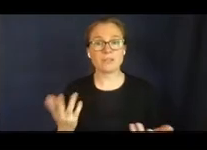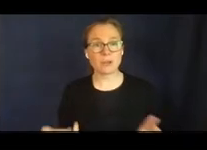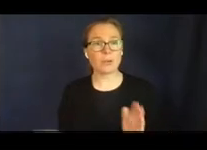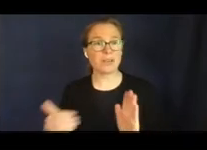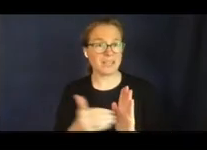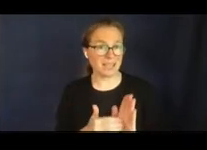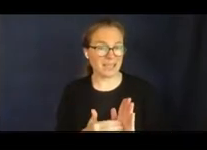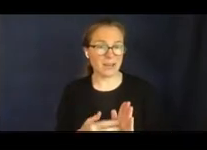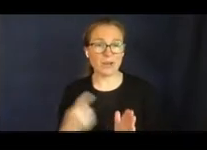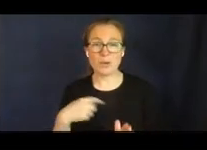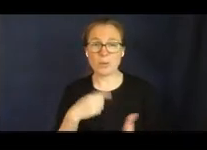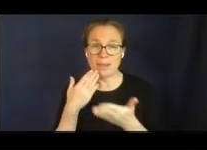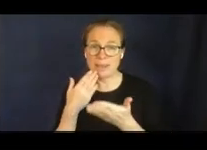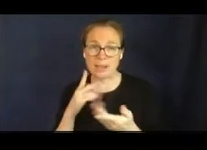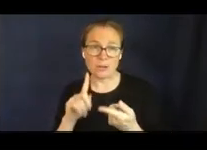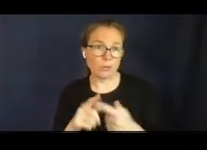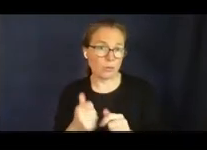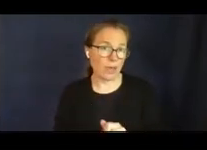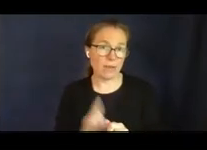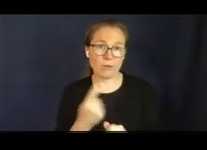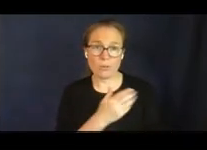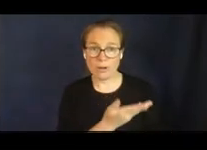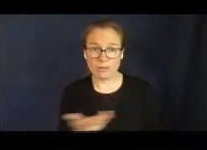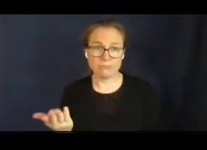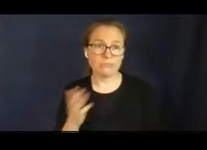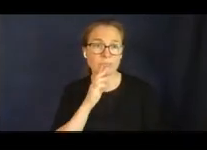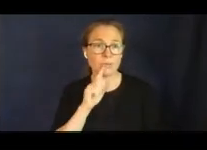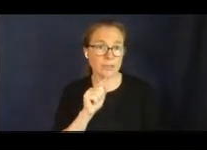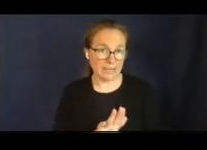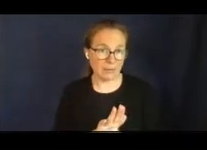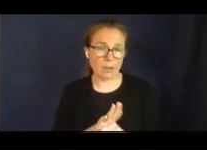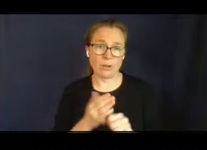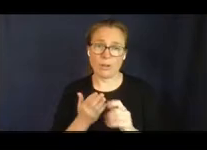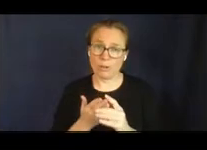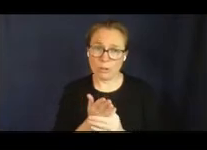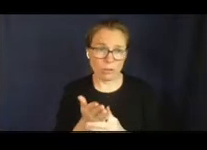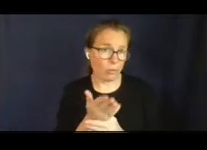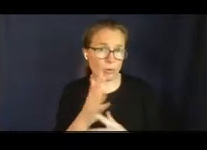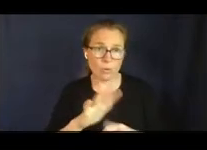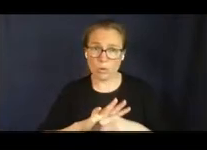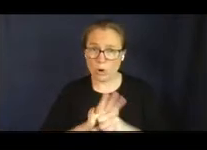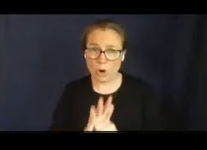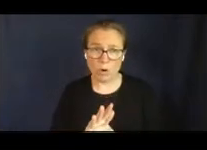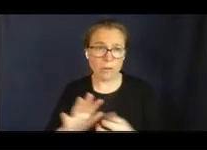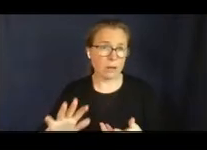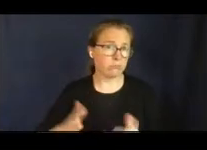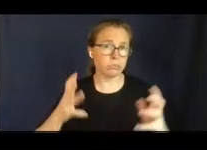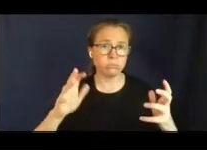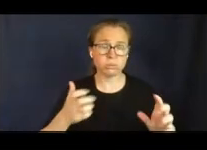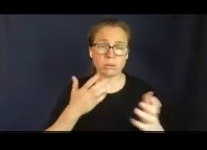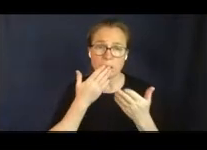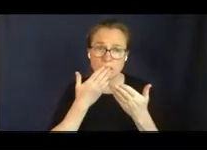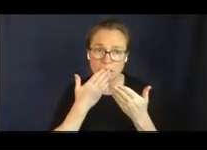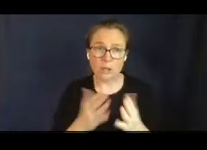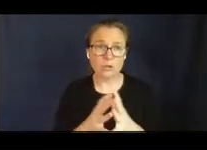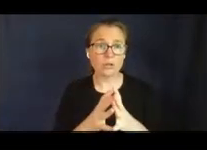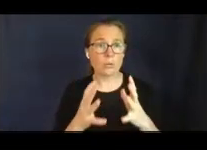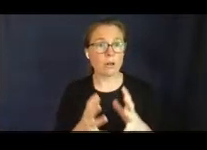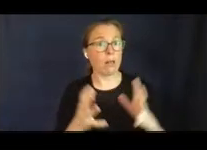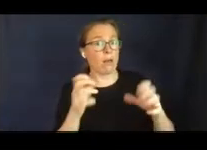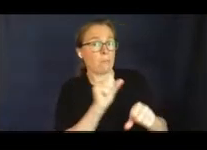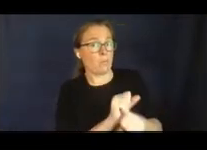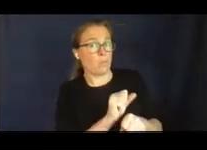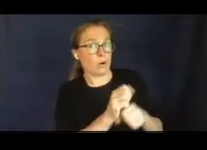thank everyone for their support and dedication through a very tumultuous time. We certainly have more work ahead of us, but